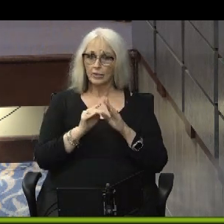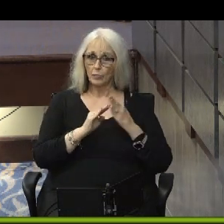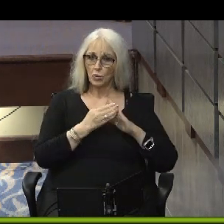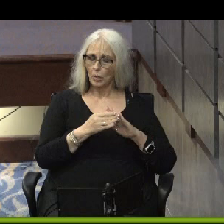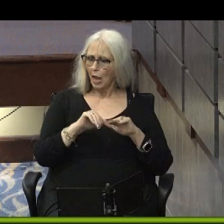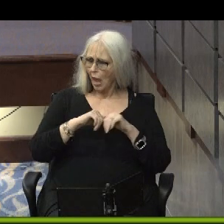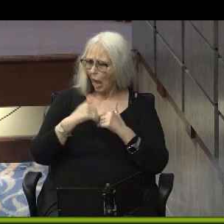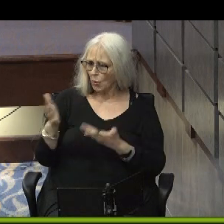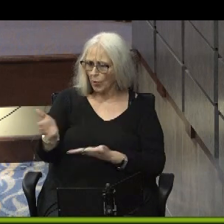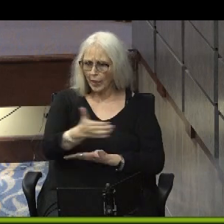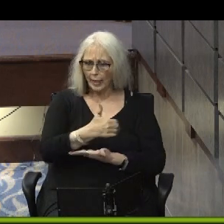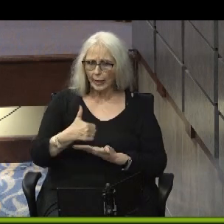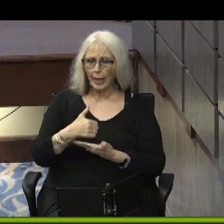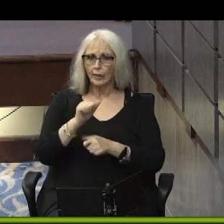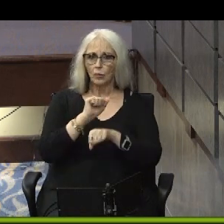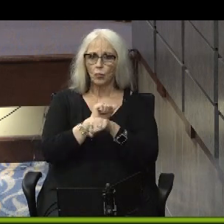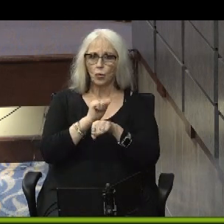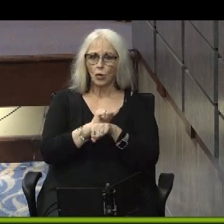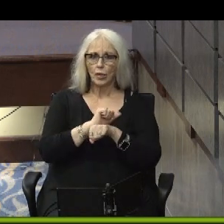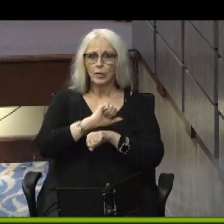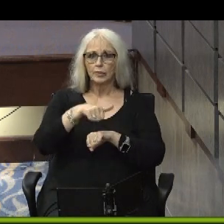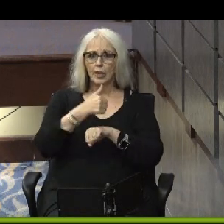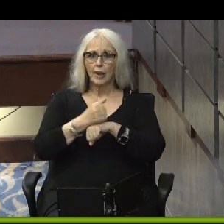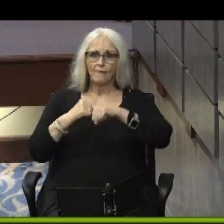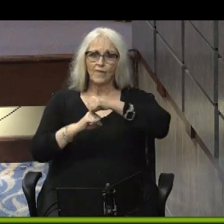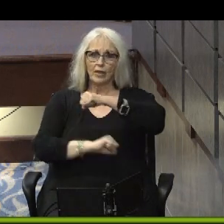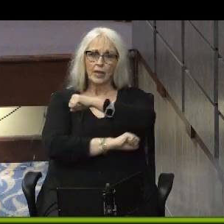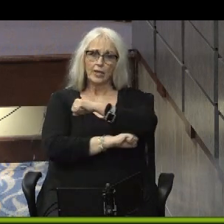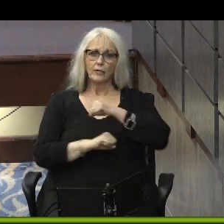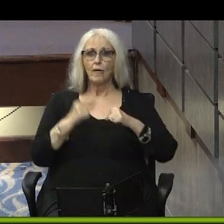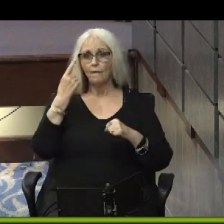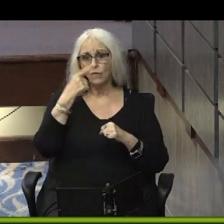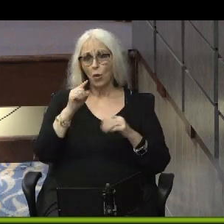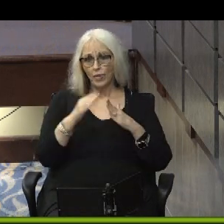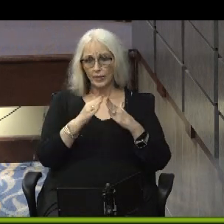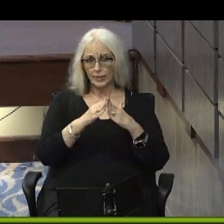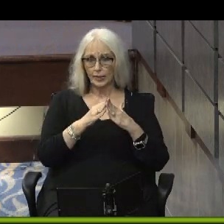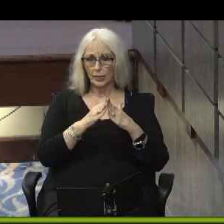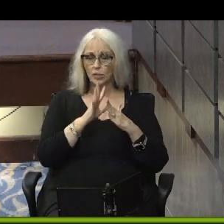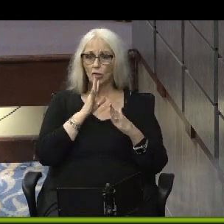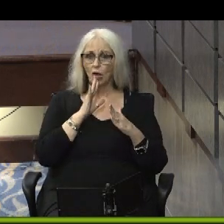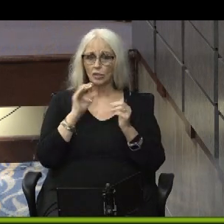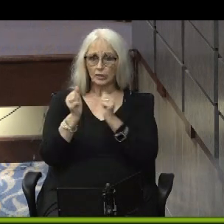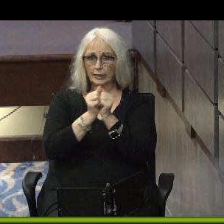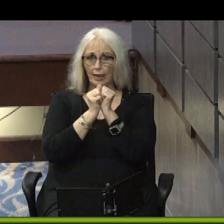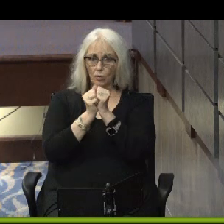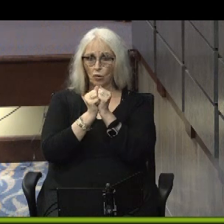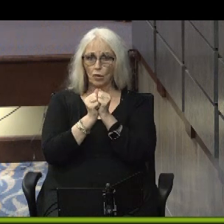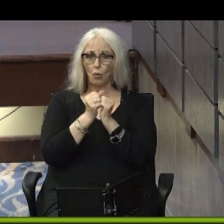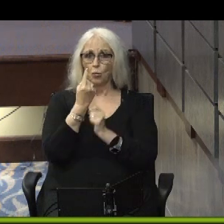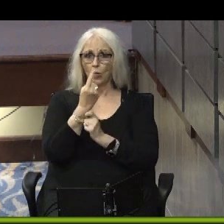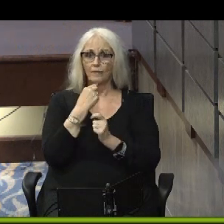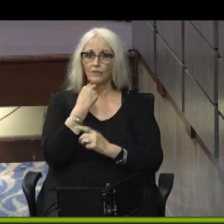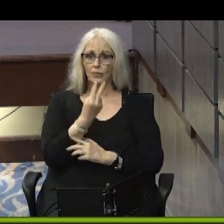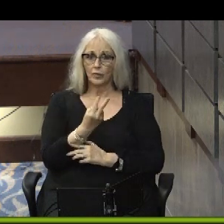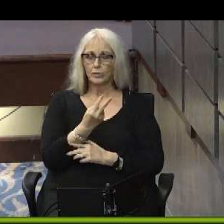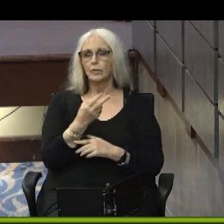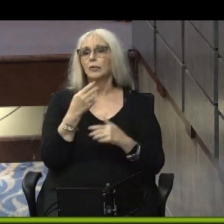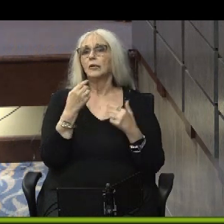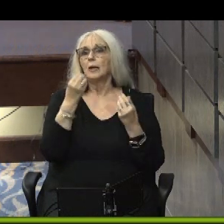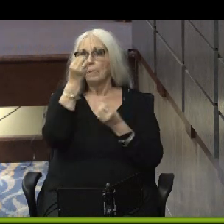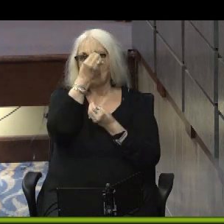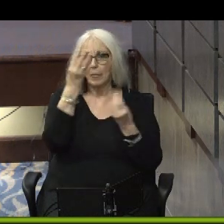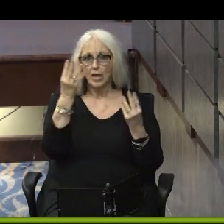and create the foundation for the city as a whole to speak with a more collective voice? We'll develop positioning and messaging statements that will